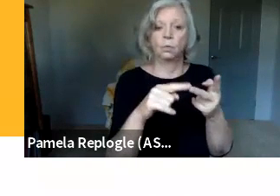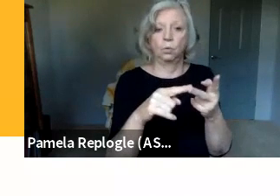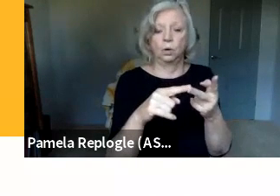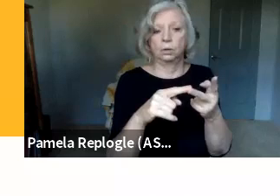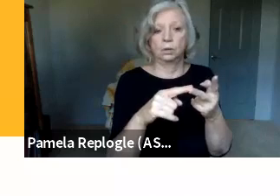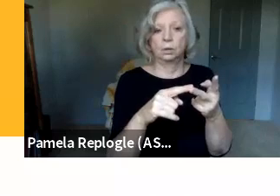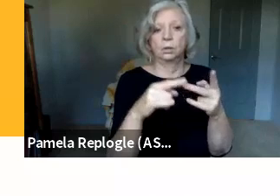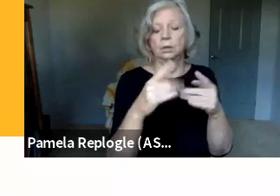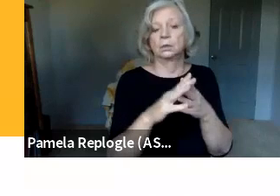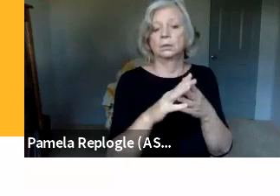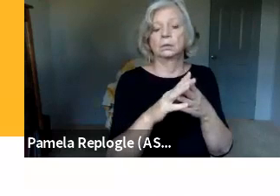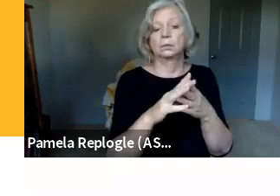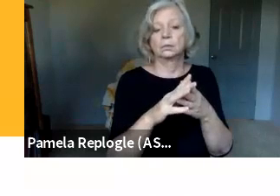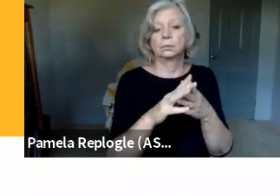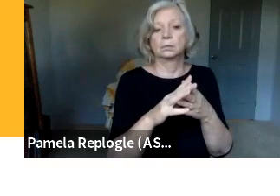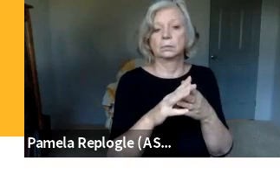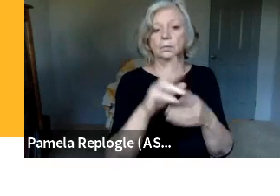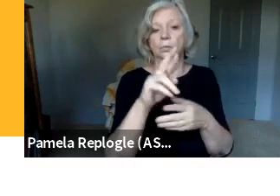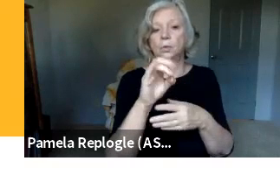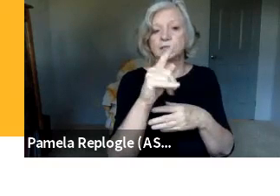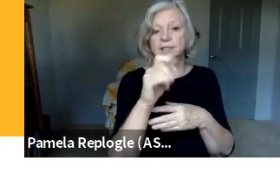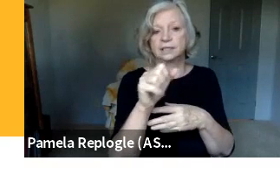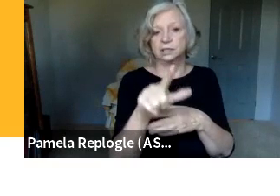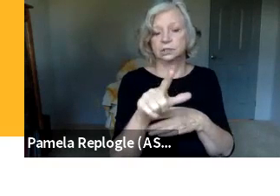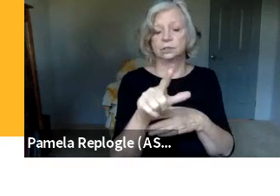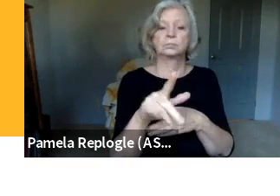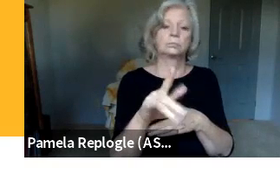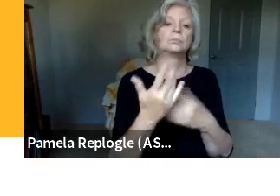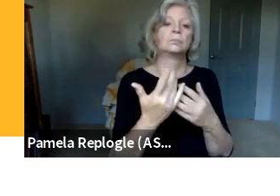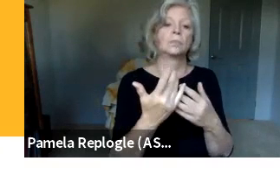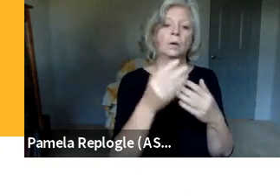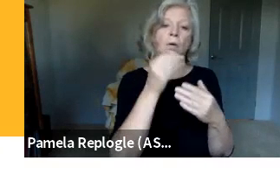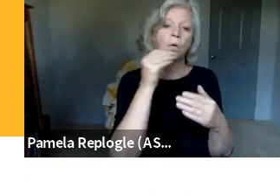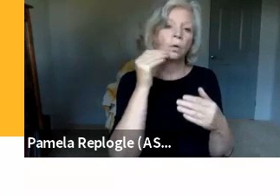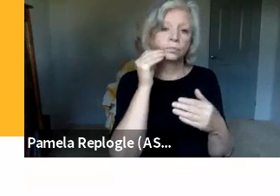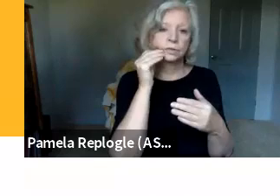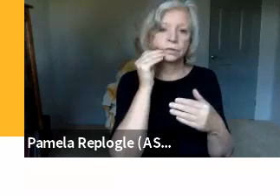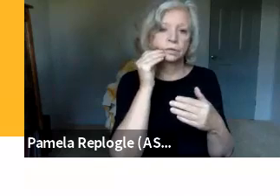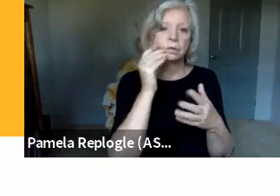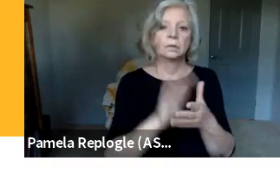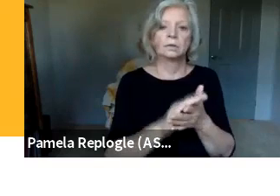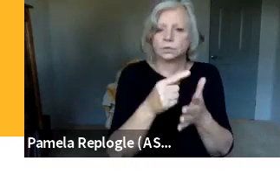sports complexes, etc. What are the restrictions in these places?